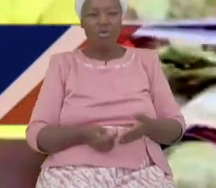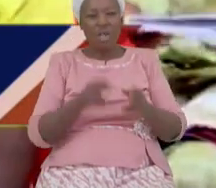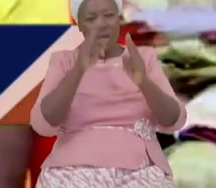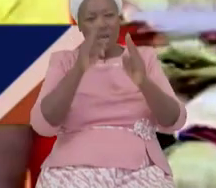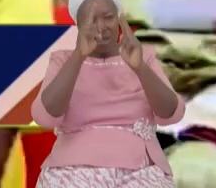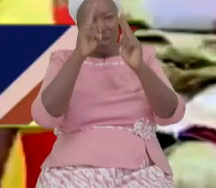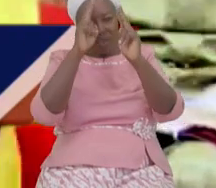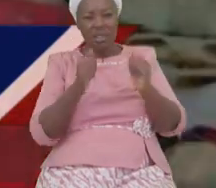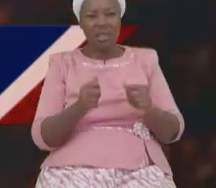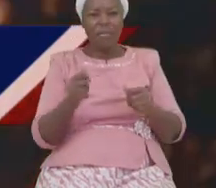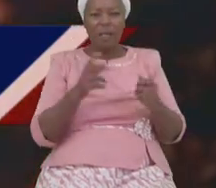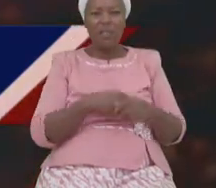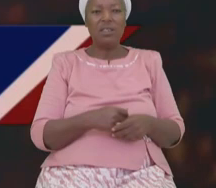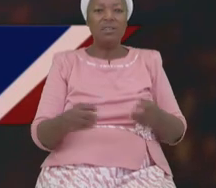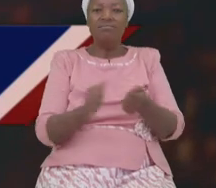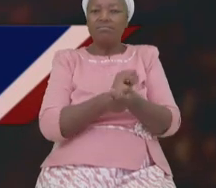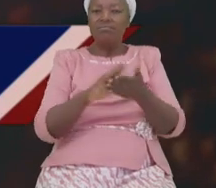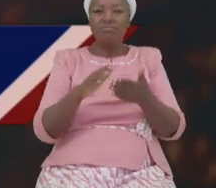smitten of God, and afflicted.